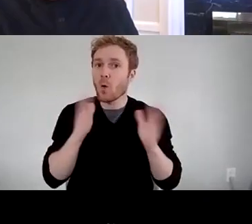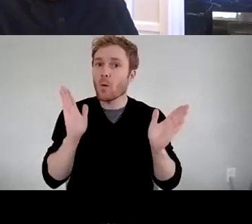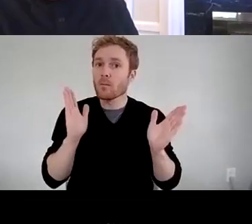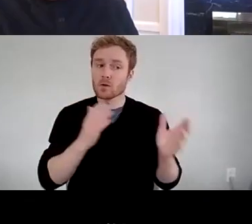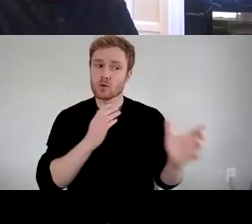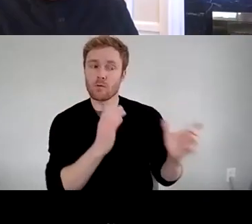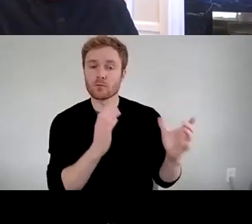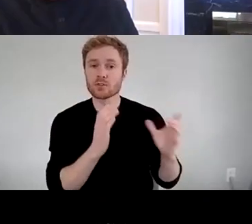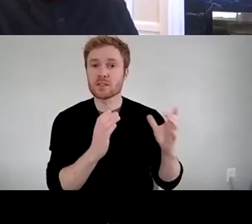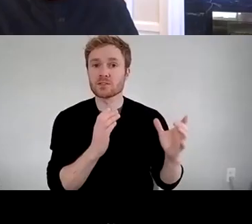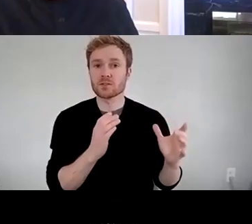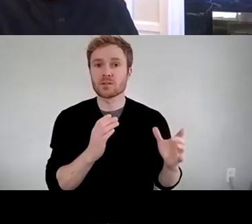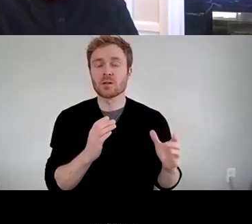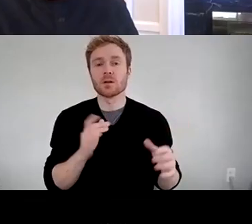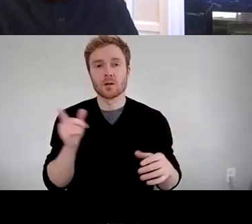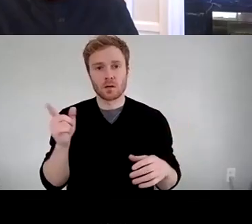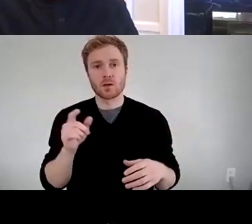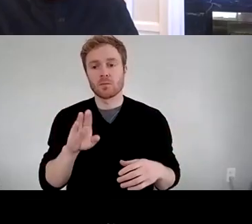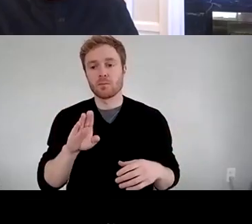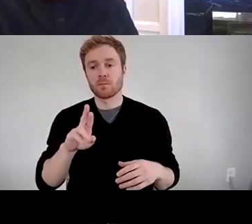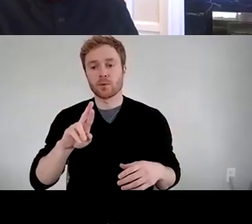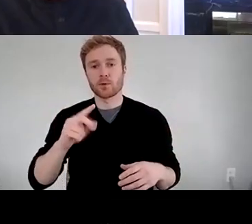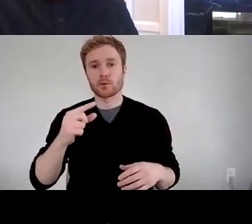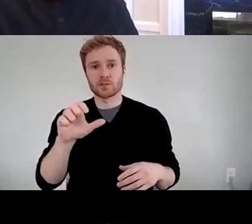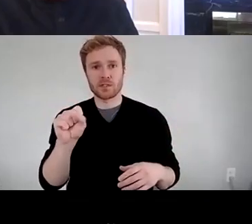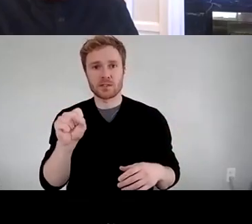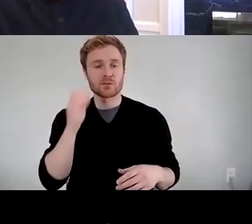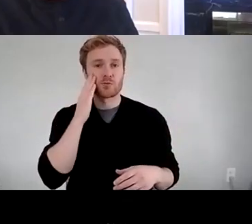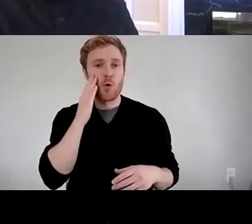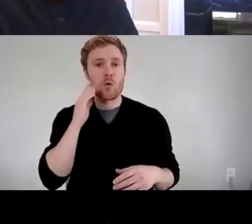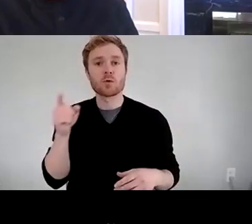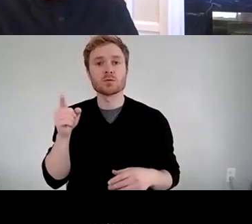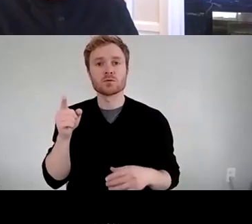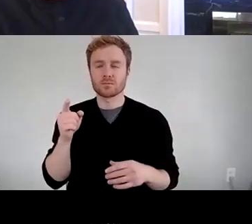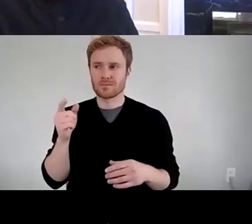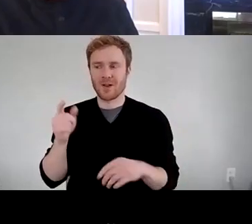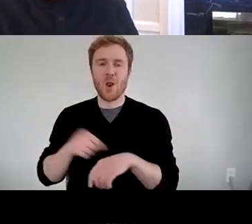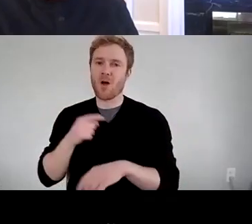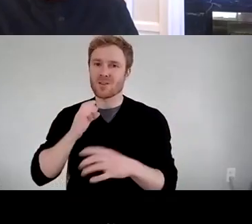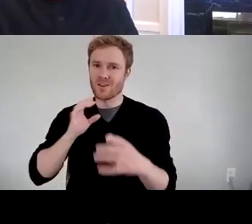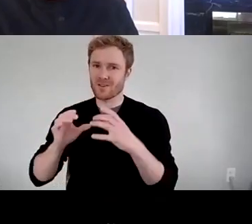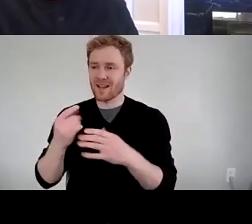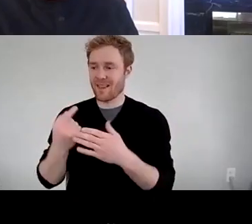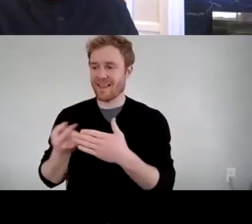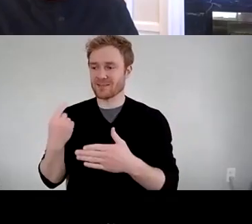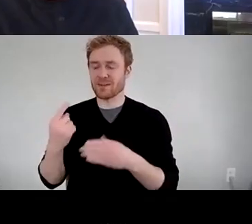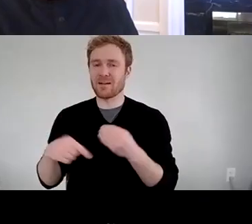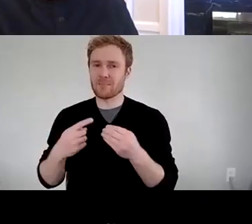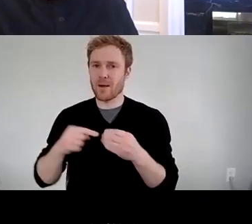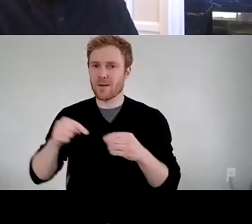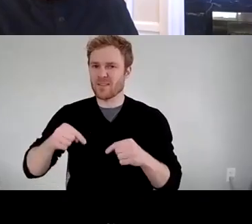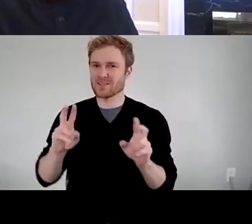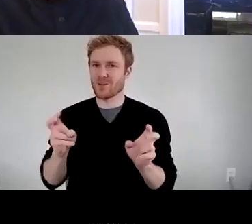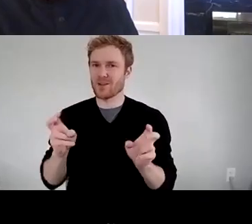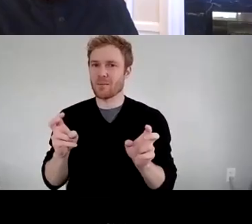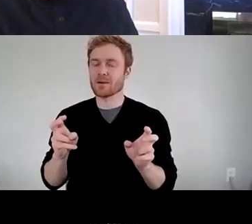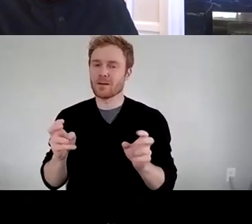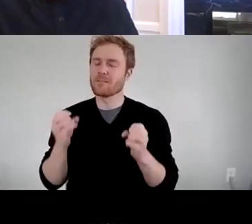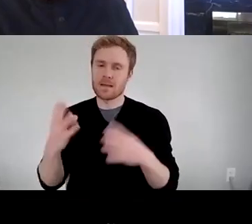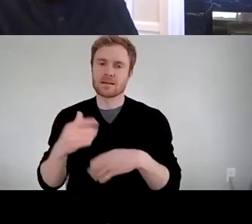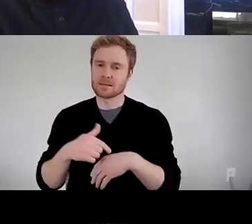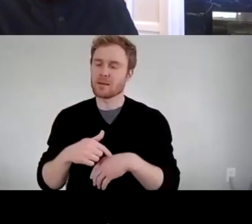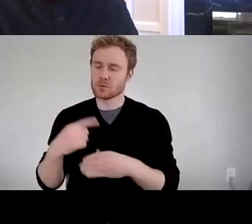potentially take over. And so those meetings weren't as productive as what we had hoped they could be. However, given